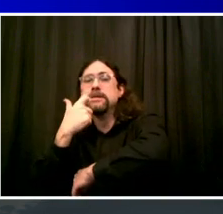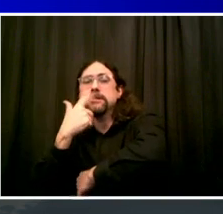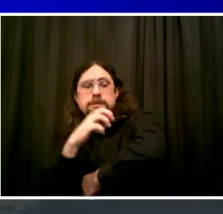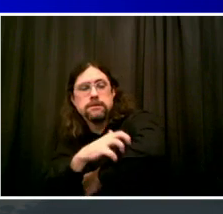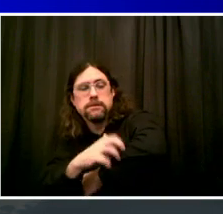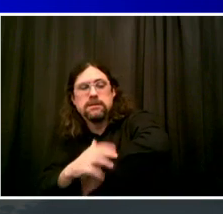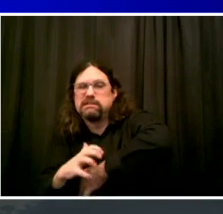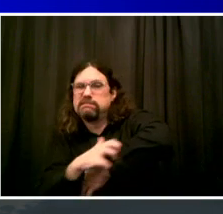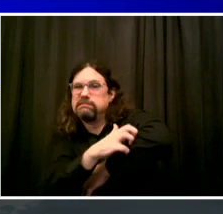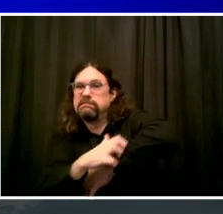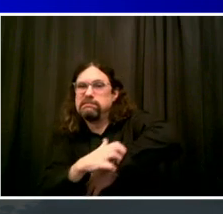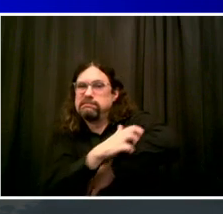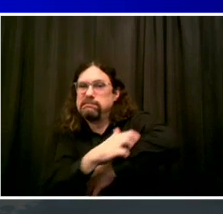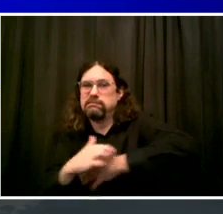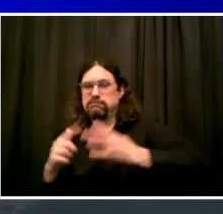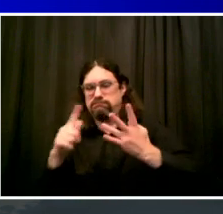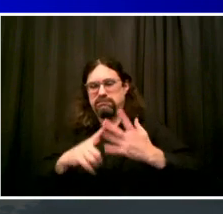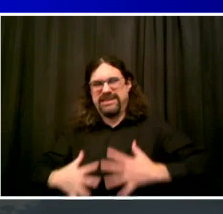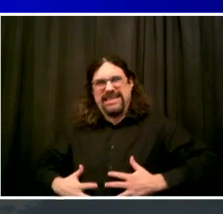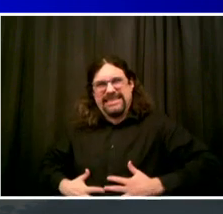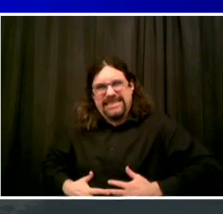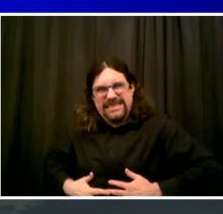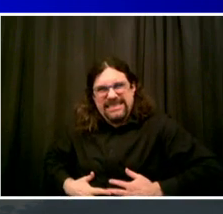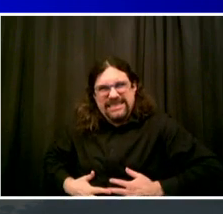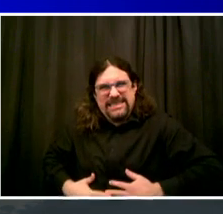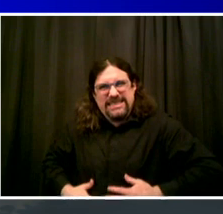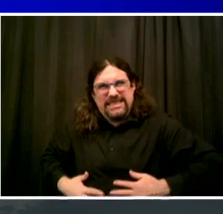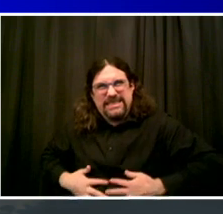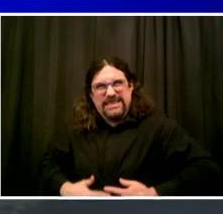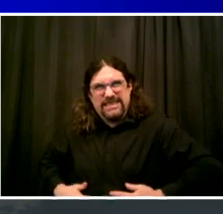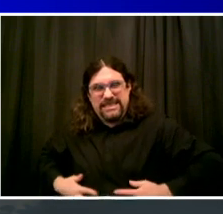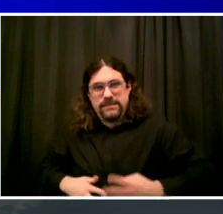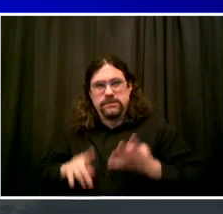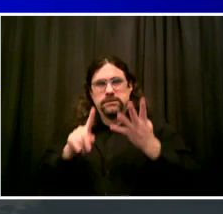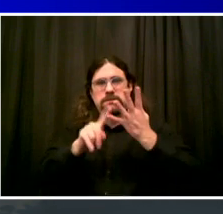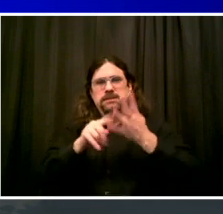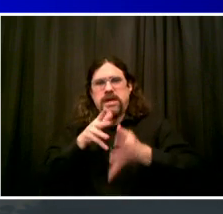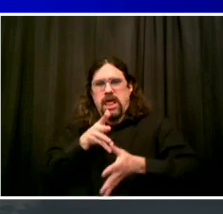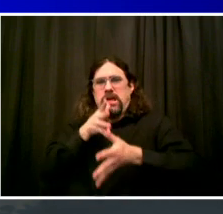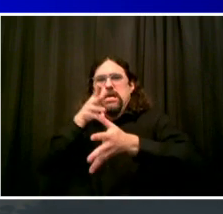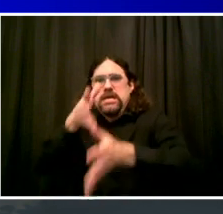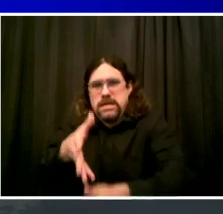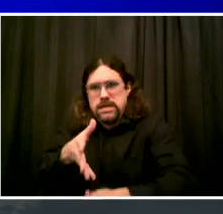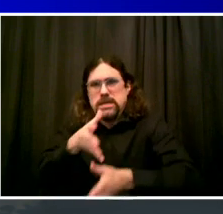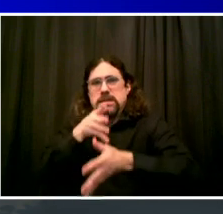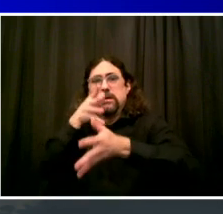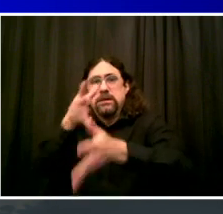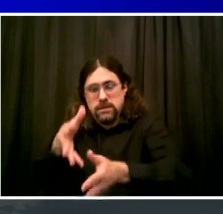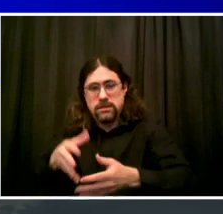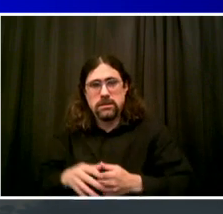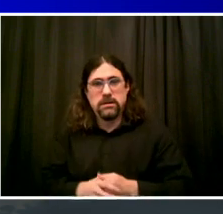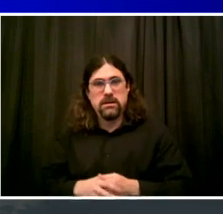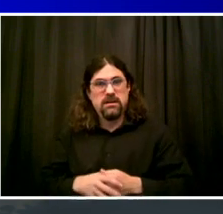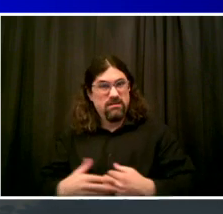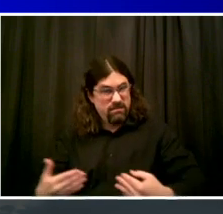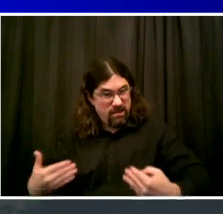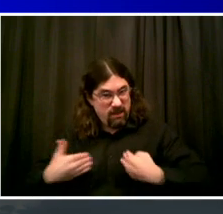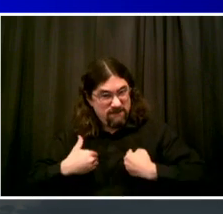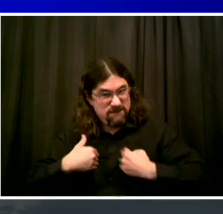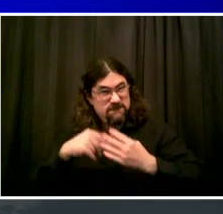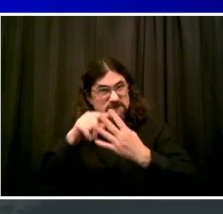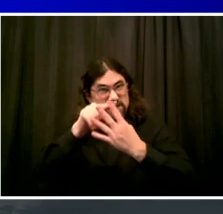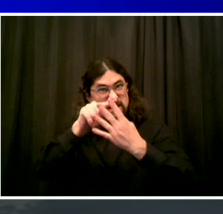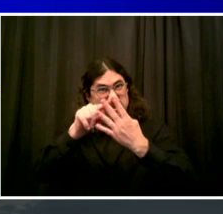concerned. Dr. Barbeau, I thought yesterday, gave a really great description that every parent could understand or every family member could